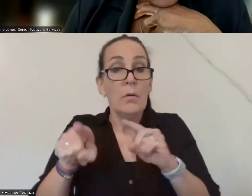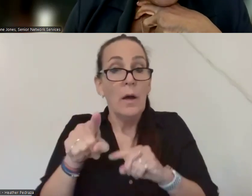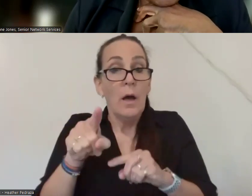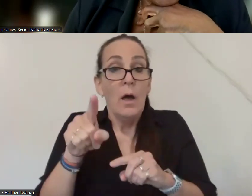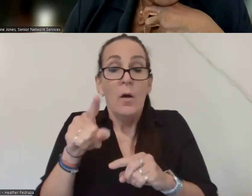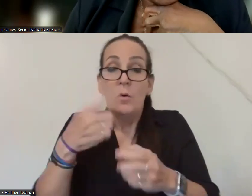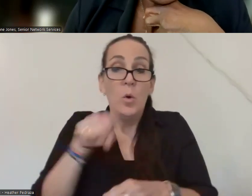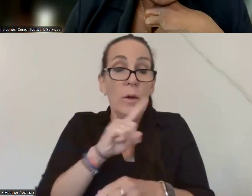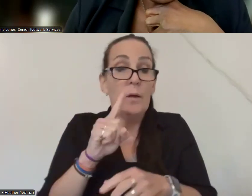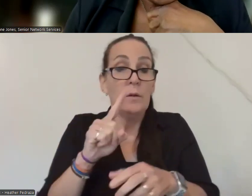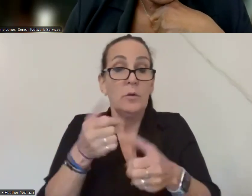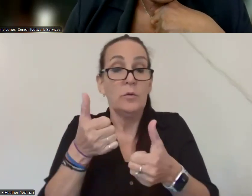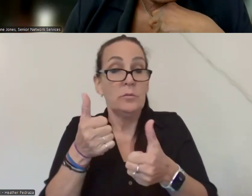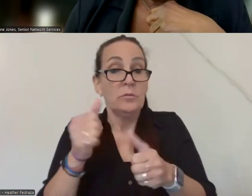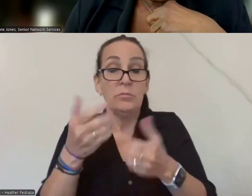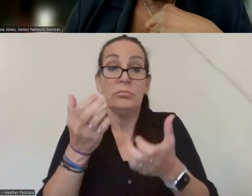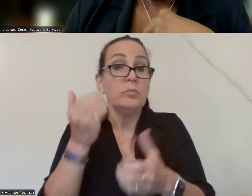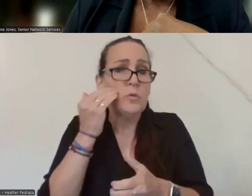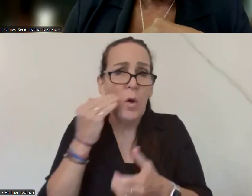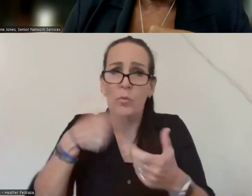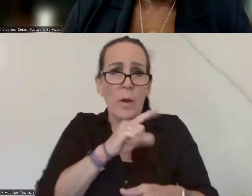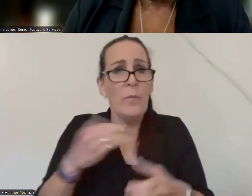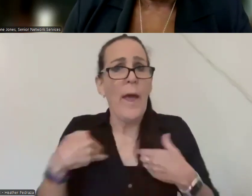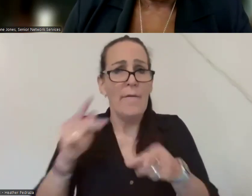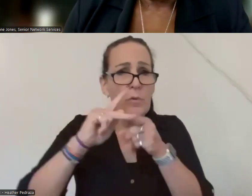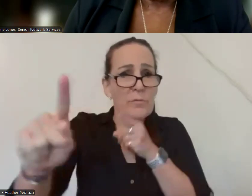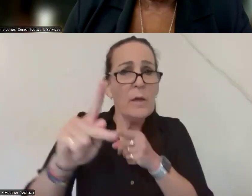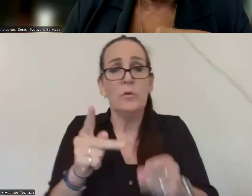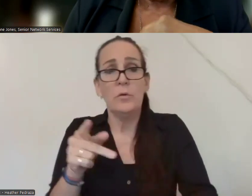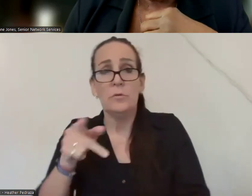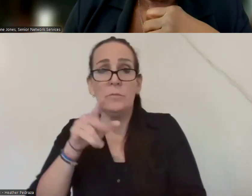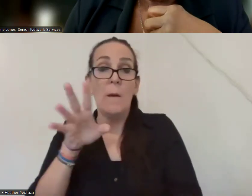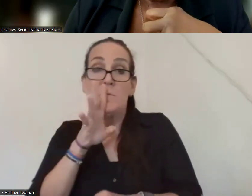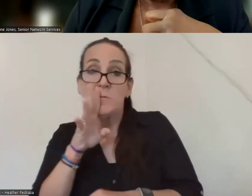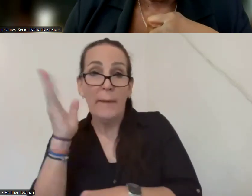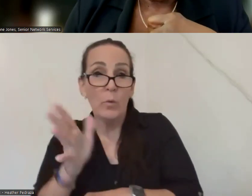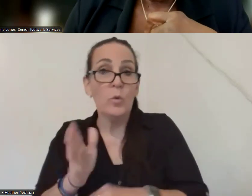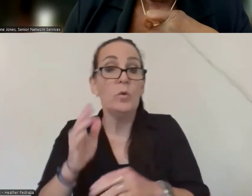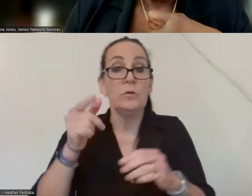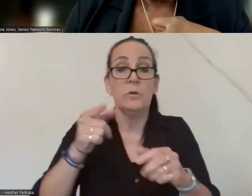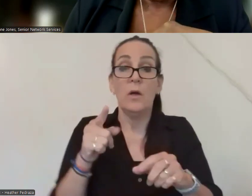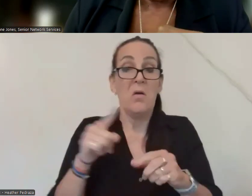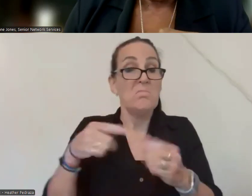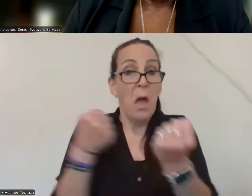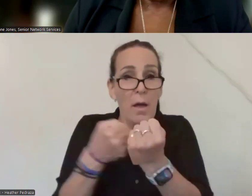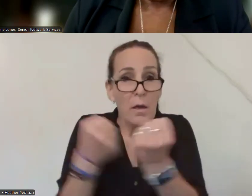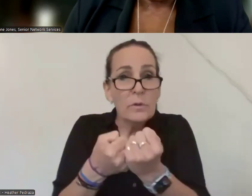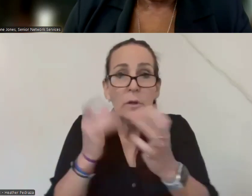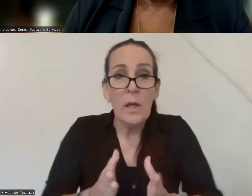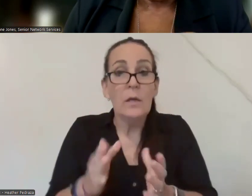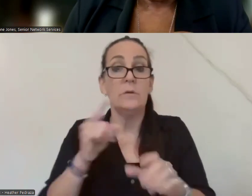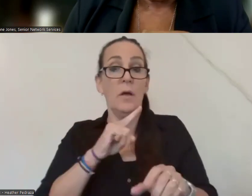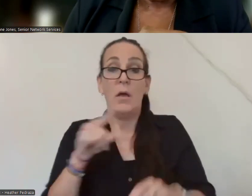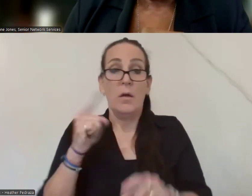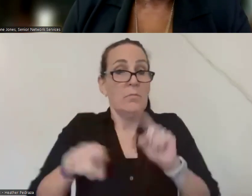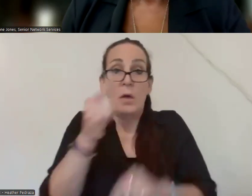professionals, speakers, advocate, and we're just not utilized. And so a lot of these services are